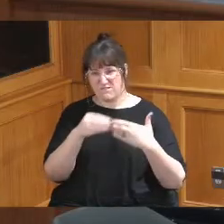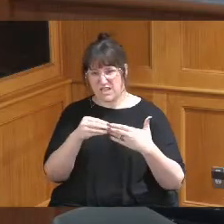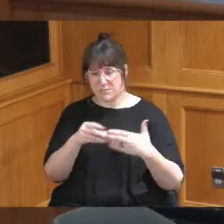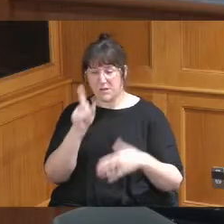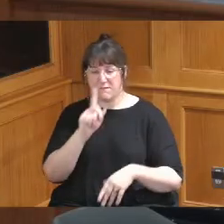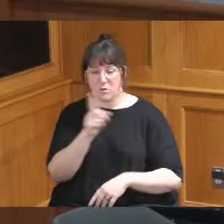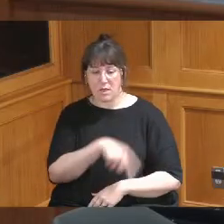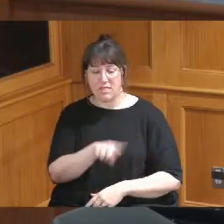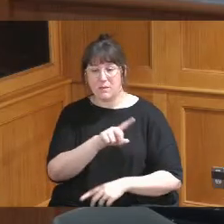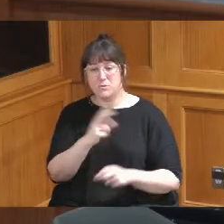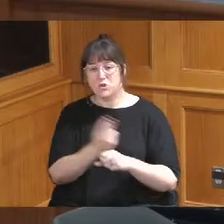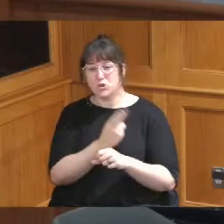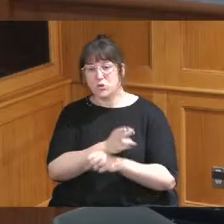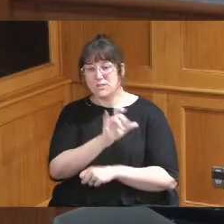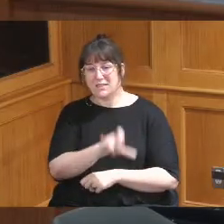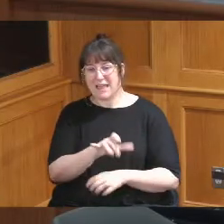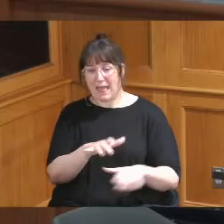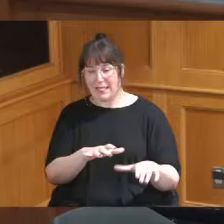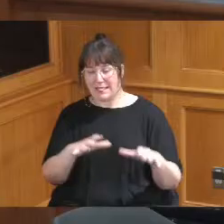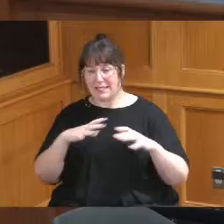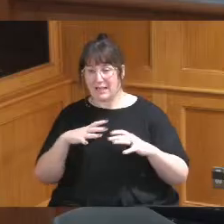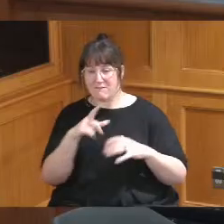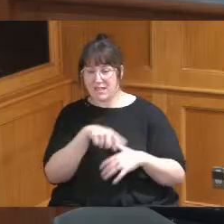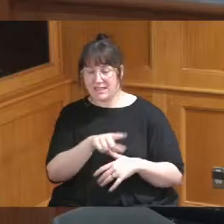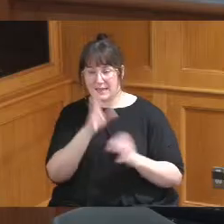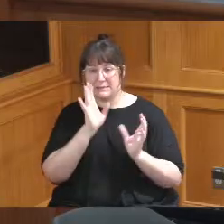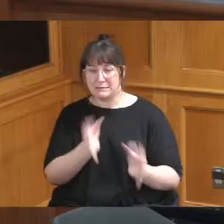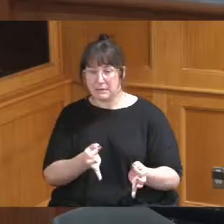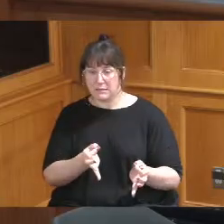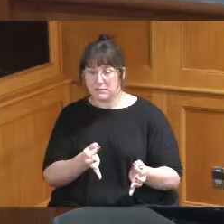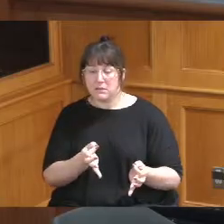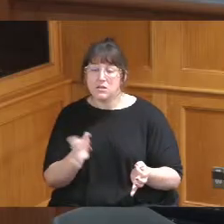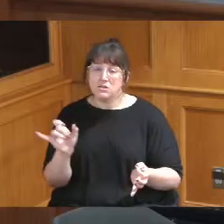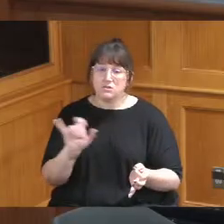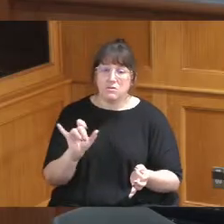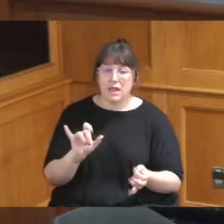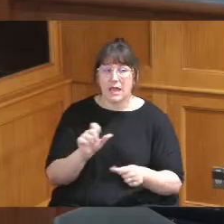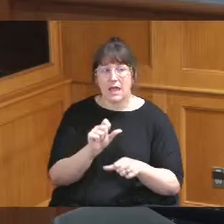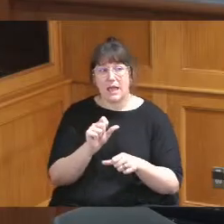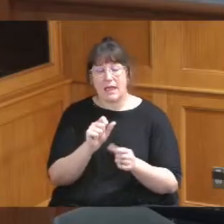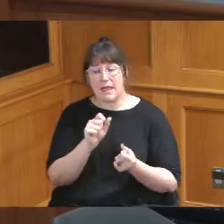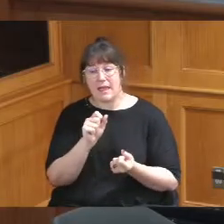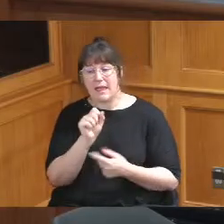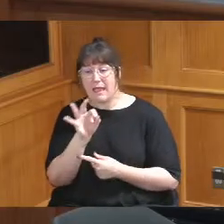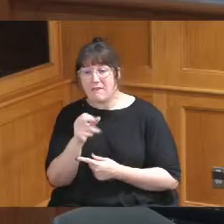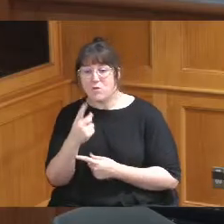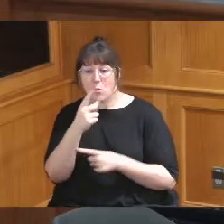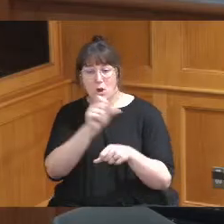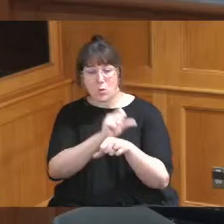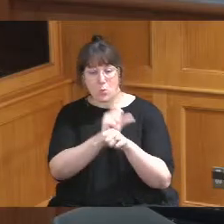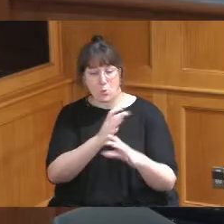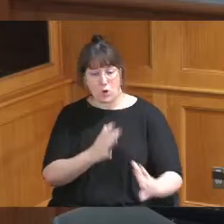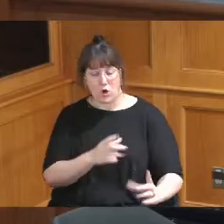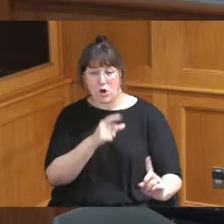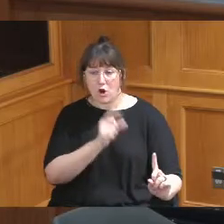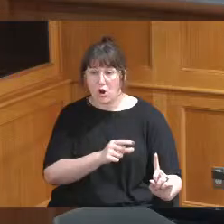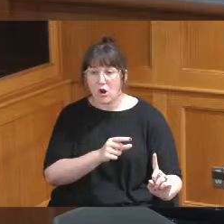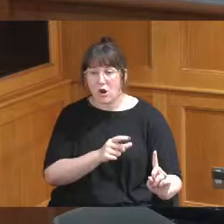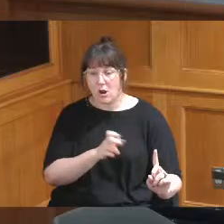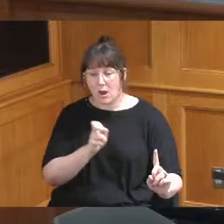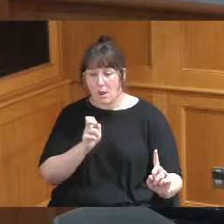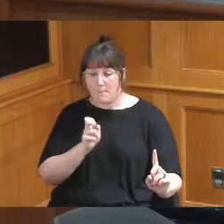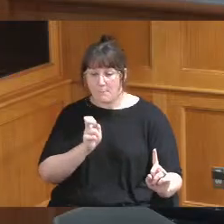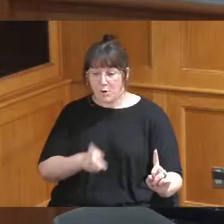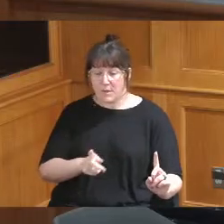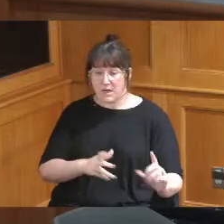to utilize that leave as they see fit. So while an employee for any one given incident may only be permitted to